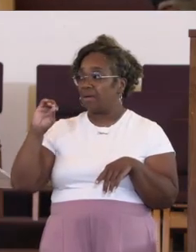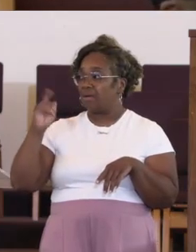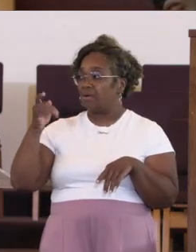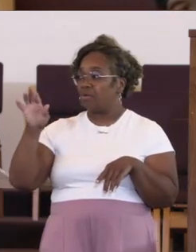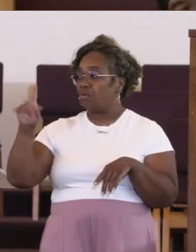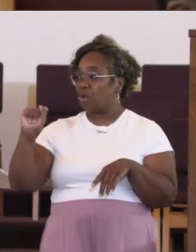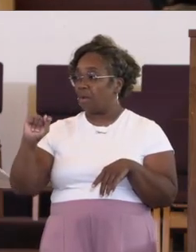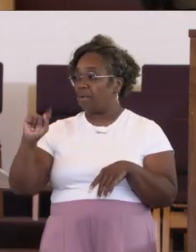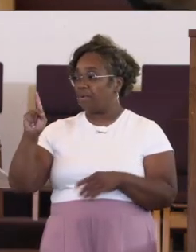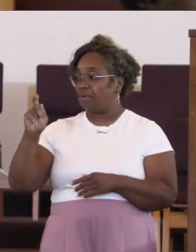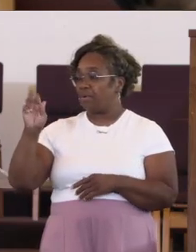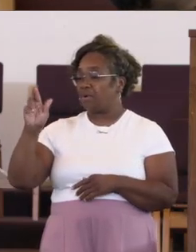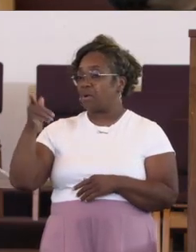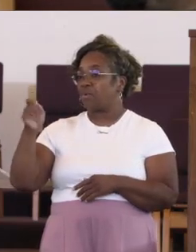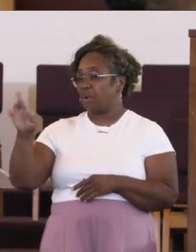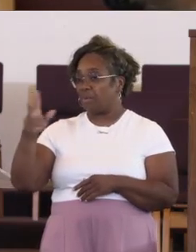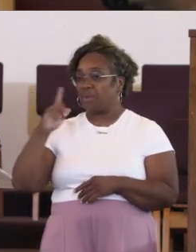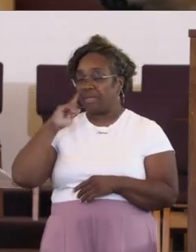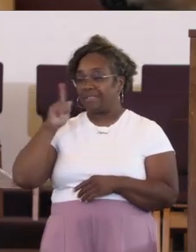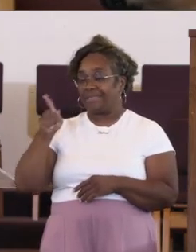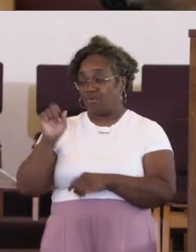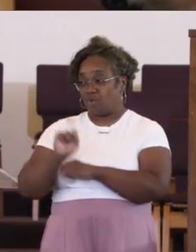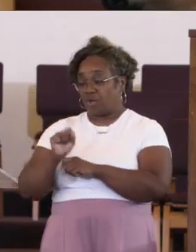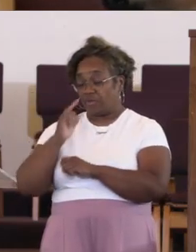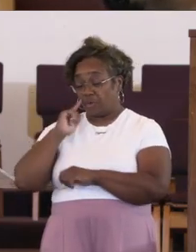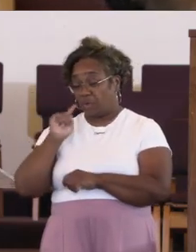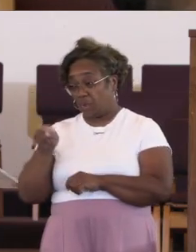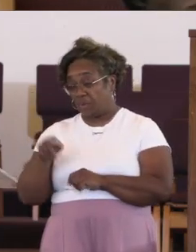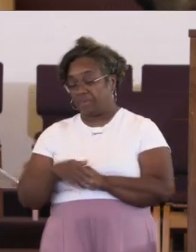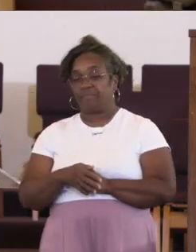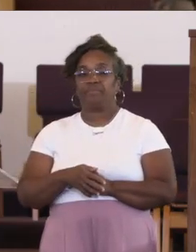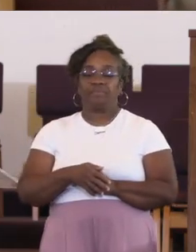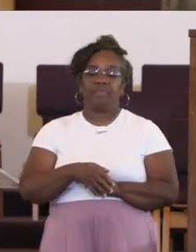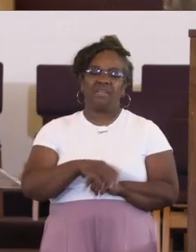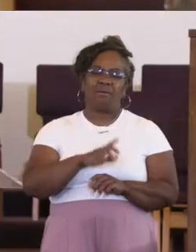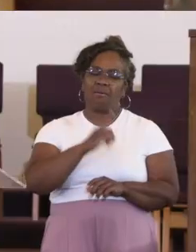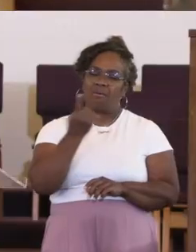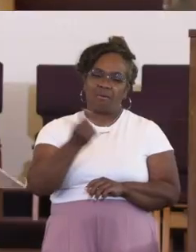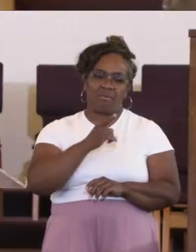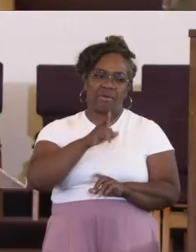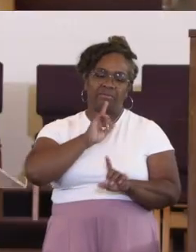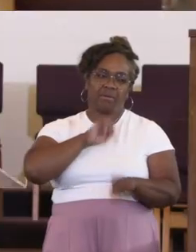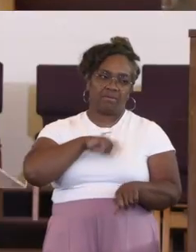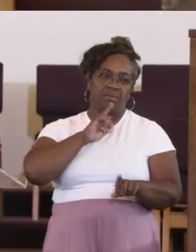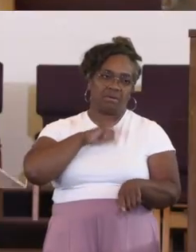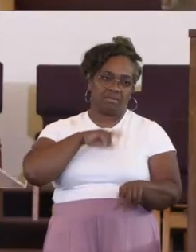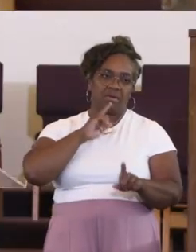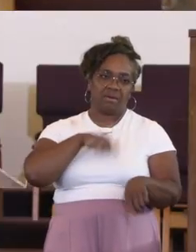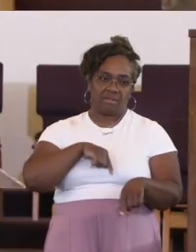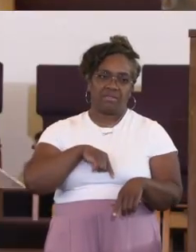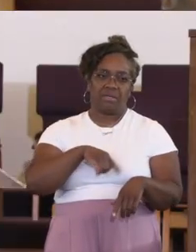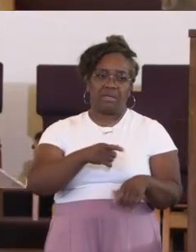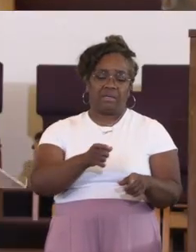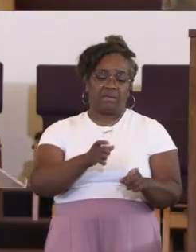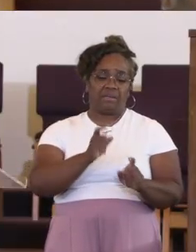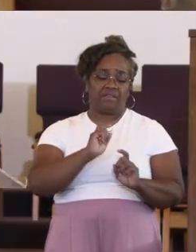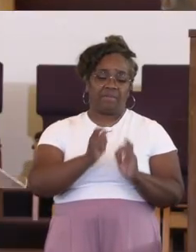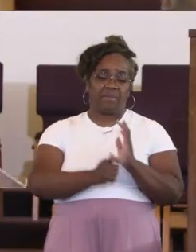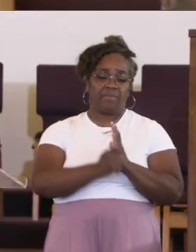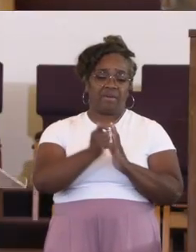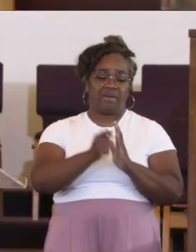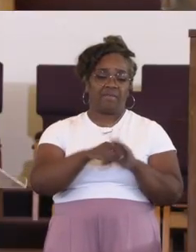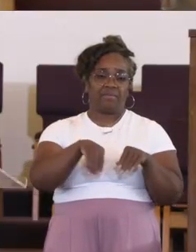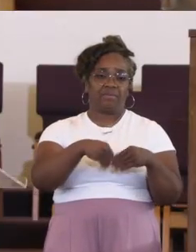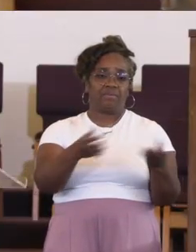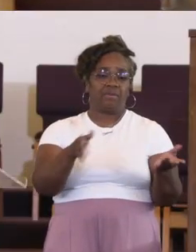you. No, we were. He's very, very responsive. He gave me pamphlets to give out for the